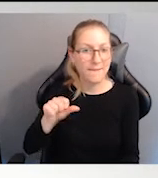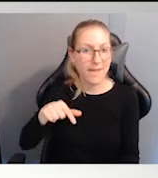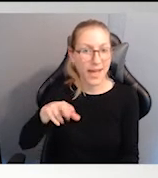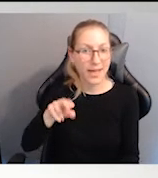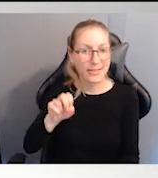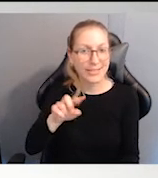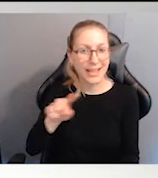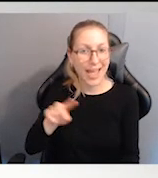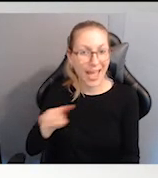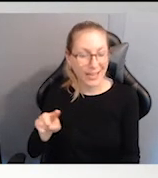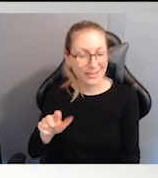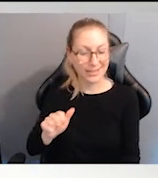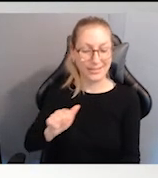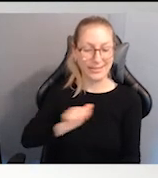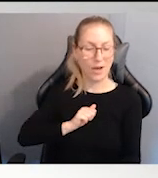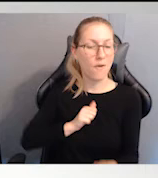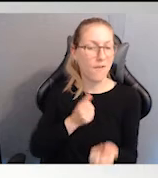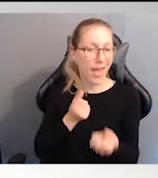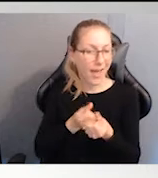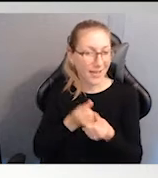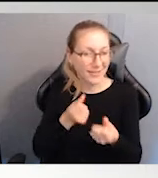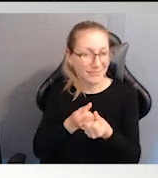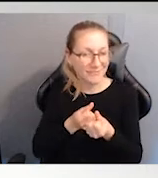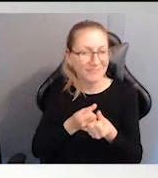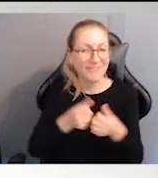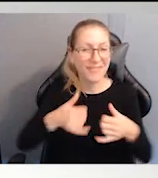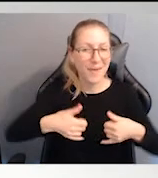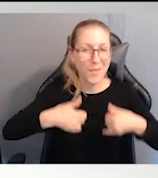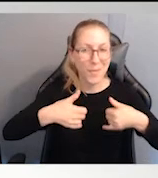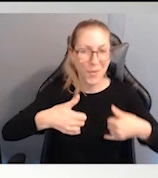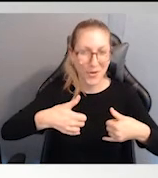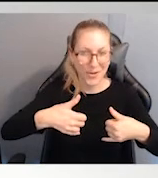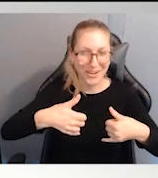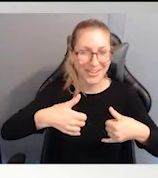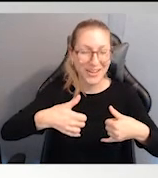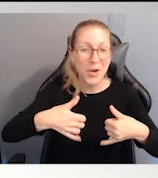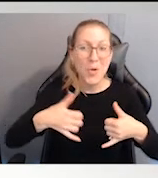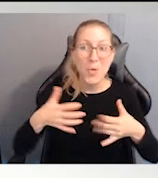Self-Advocacy Award, which is to